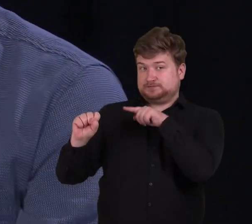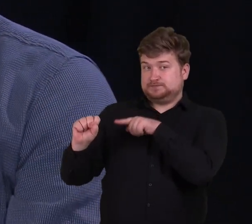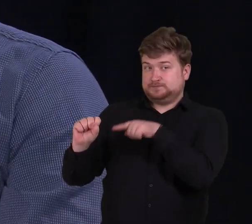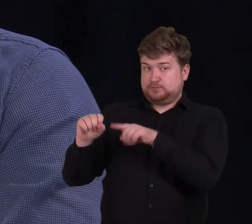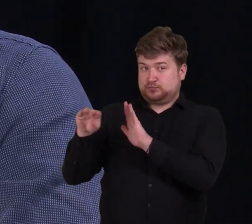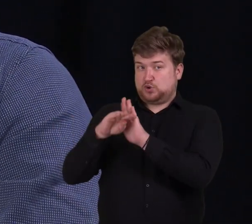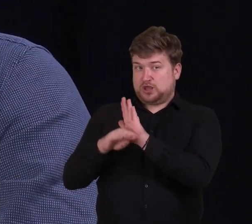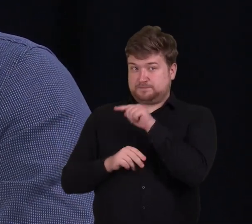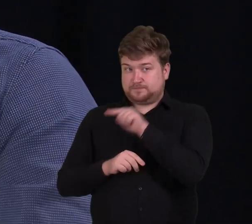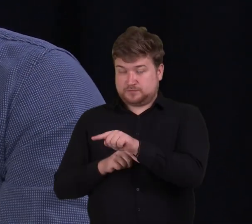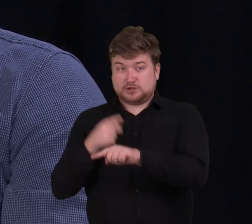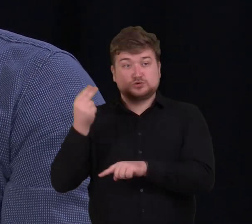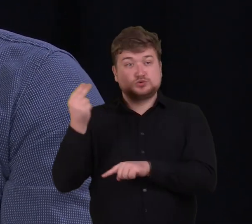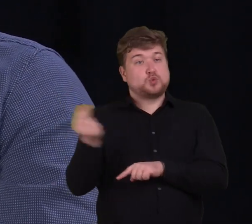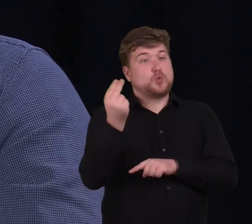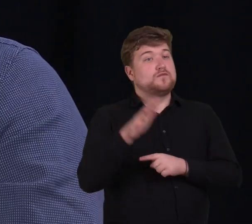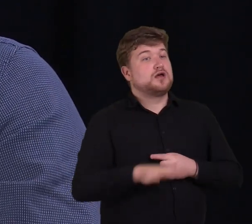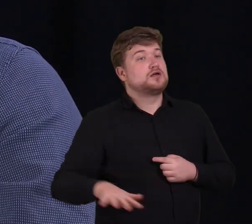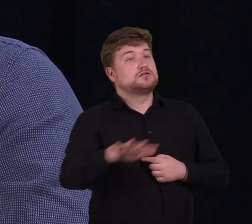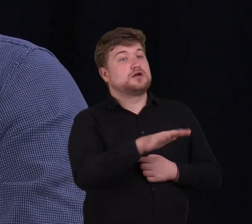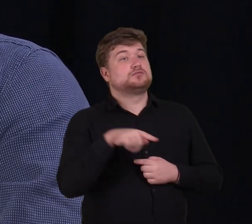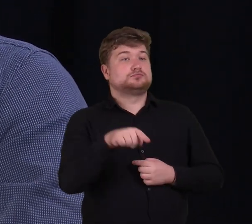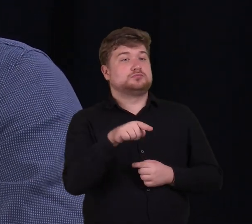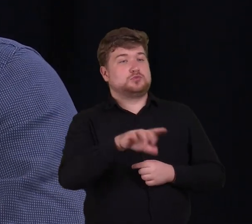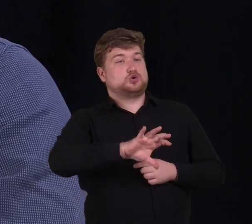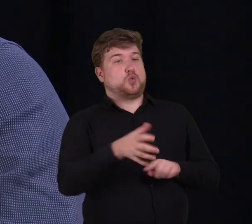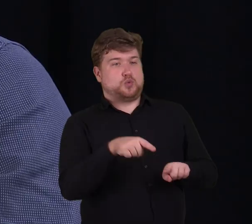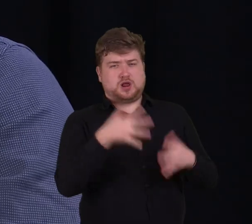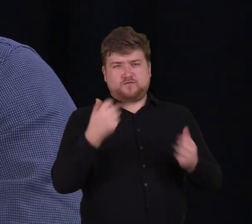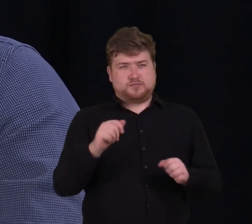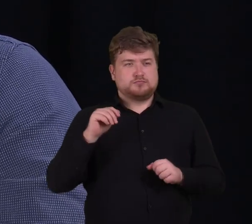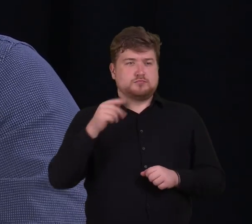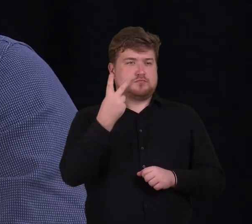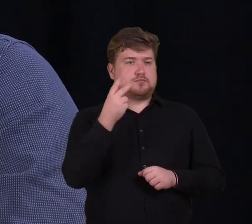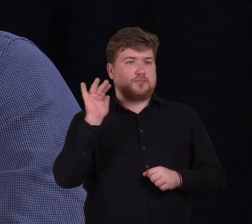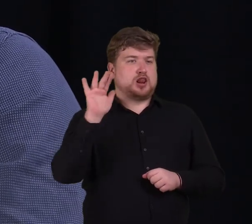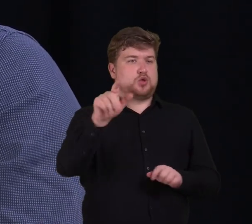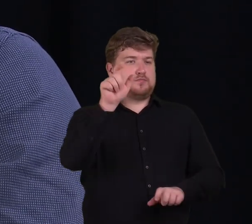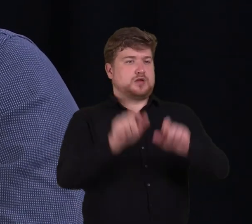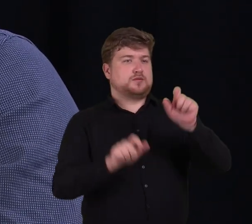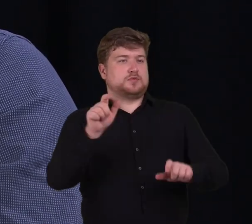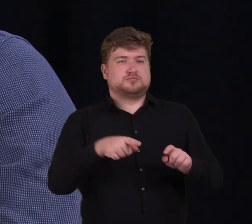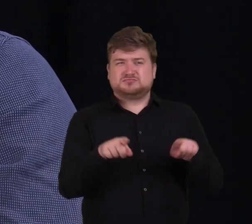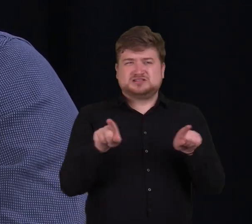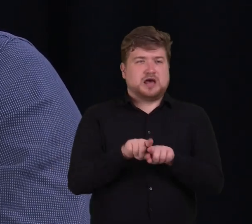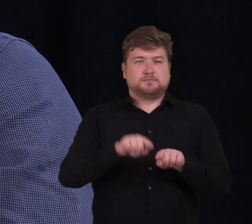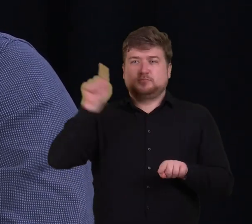And we have 37 local action groups. Like local action group